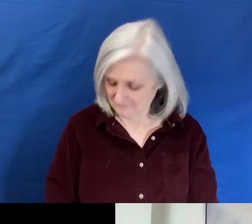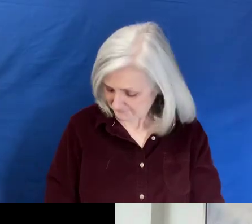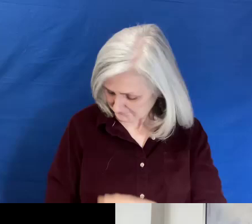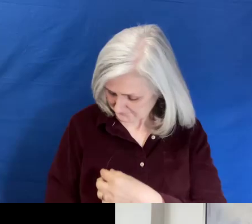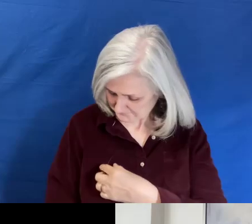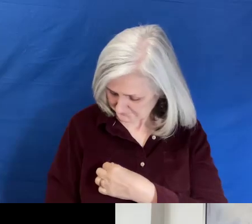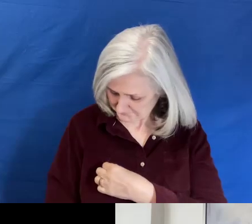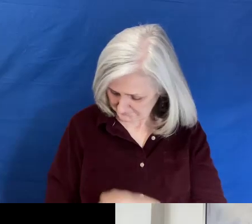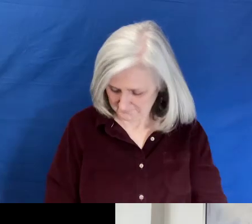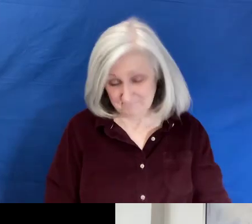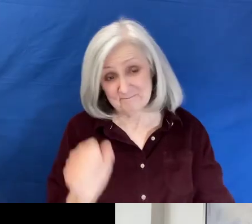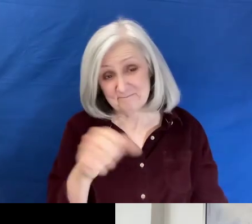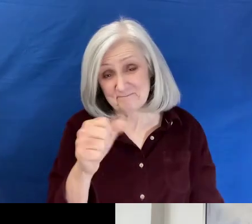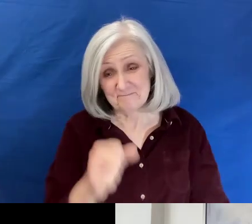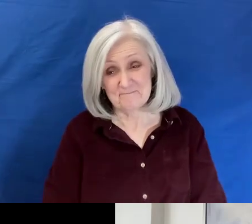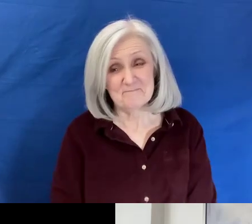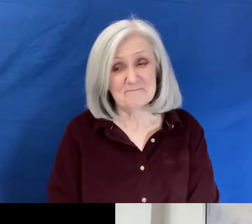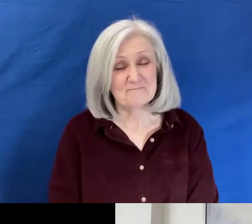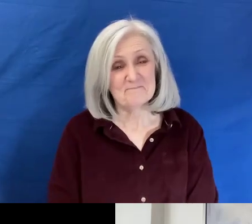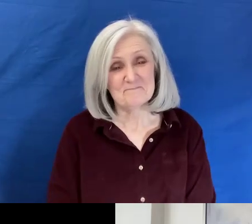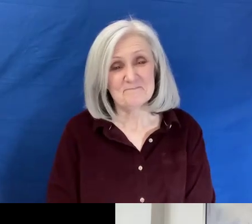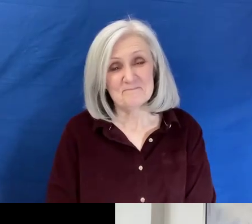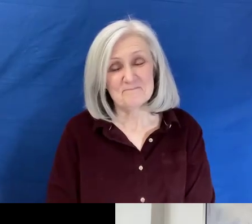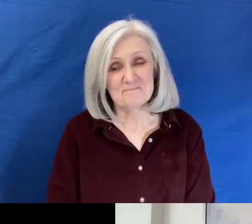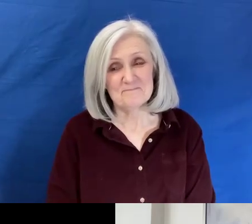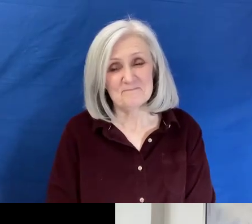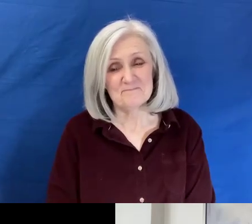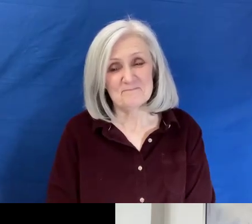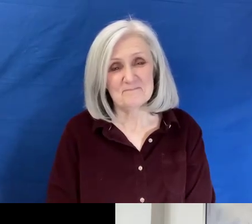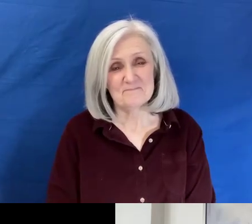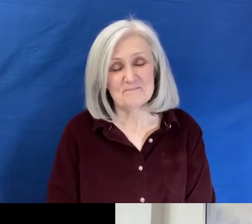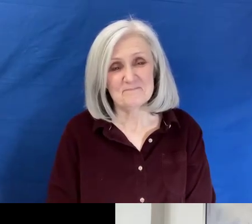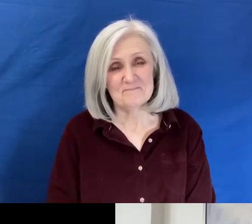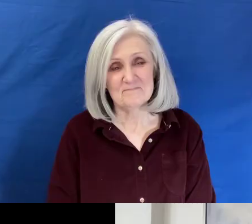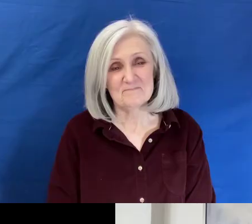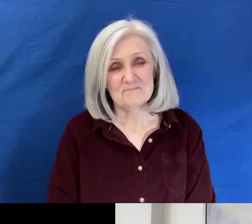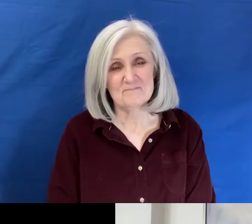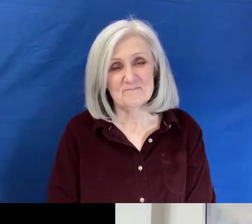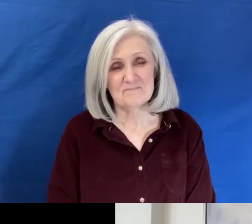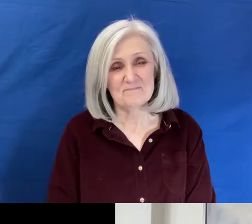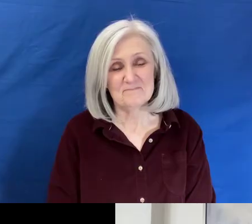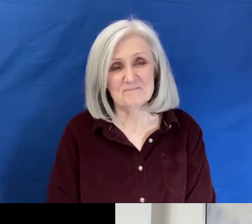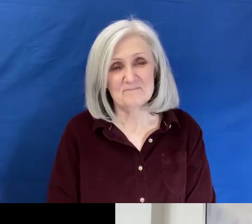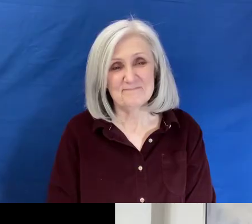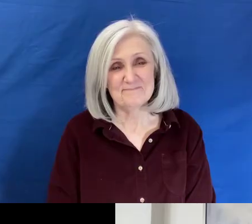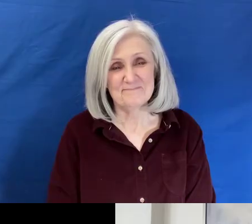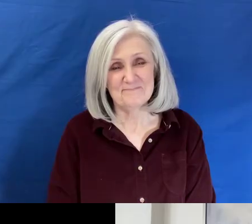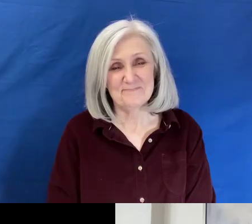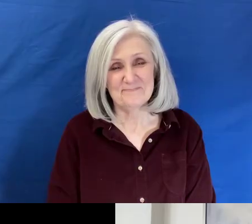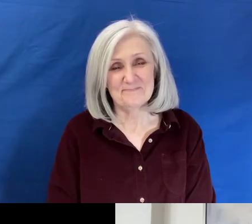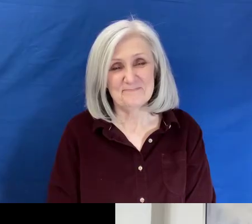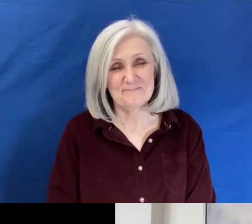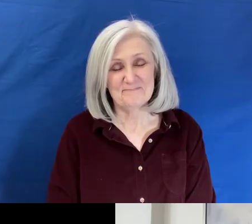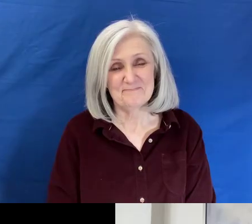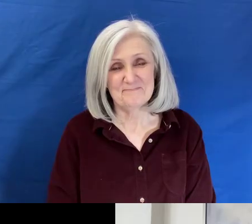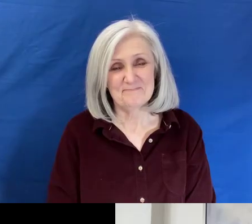two. I kept Yeah. watching season one and two again all over because I feel like there should be more seasons. I feel like I'm missing so much